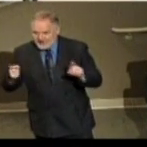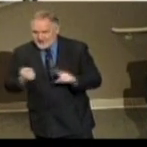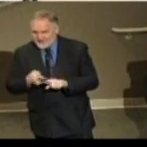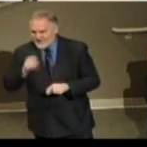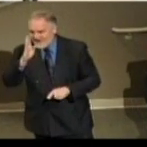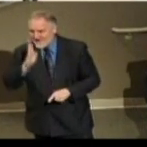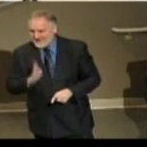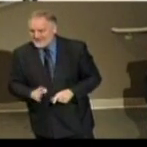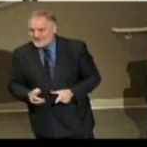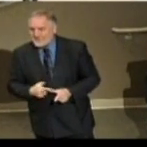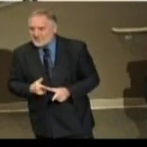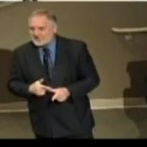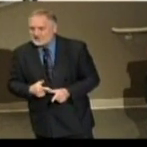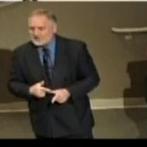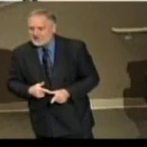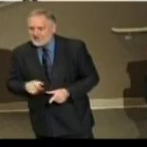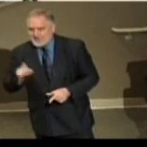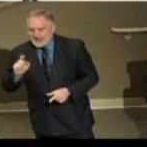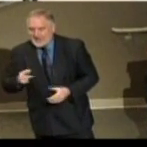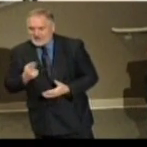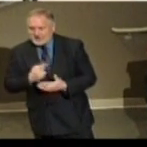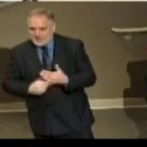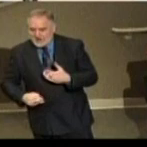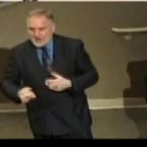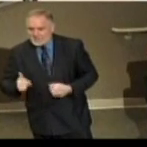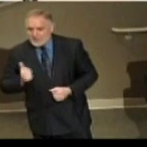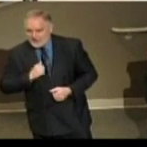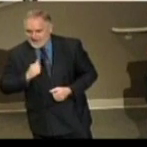The first one is, I got to humble myself in the